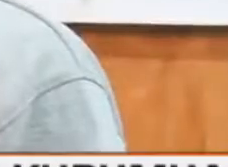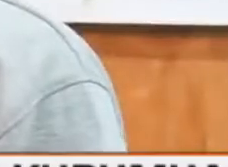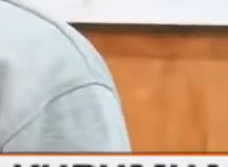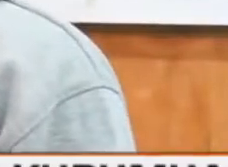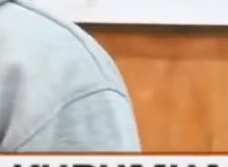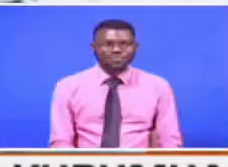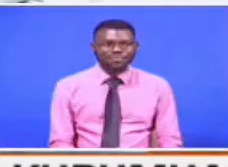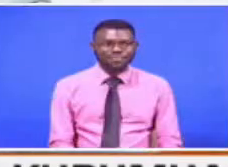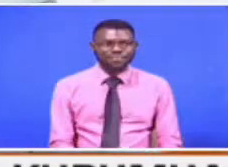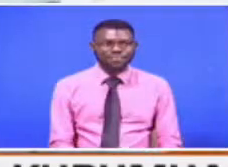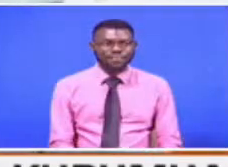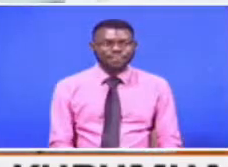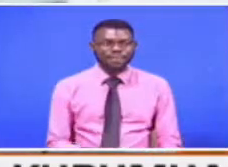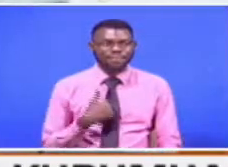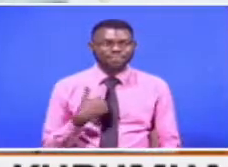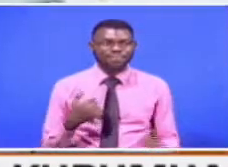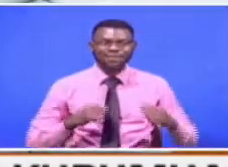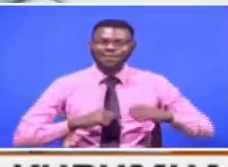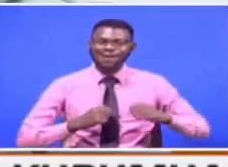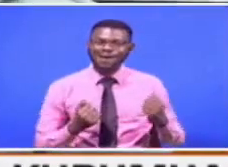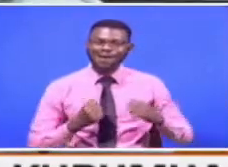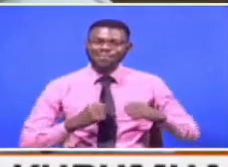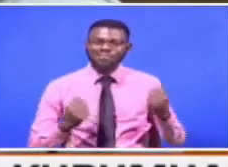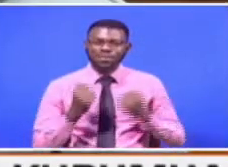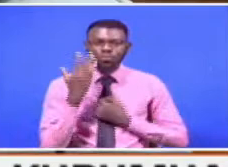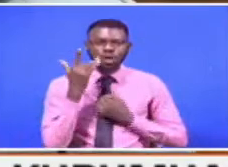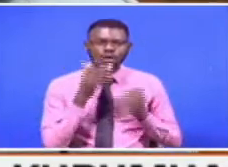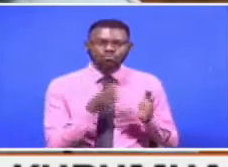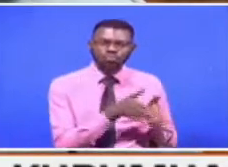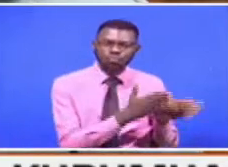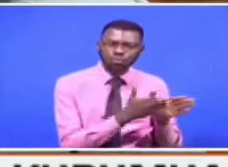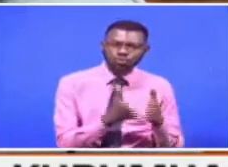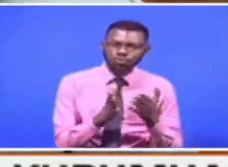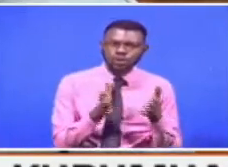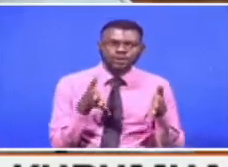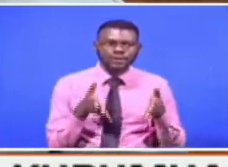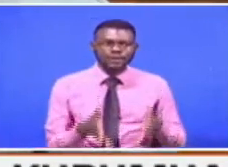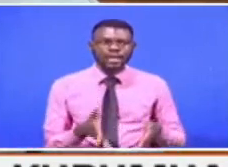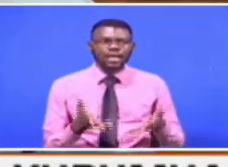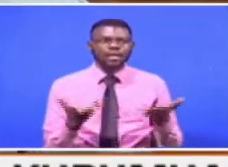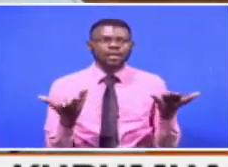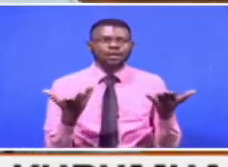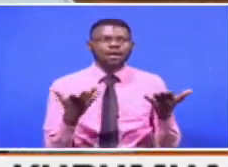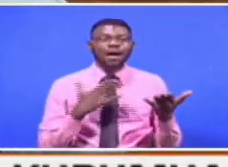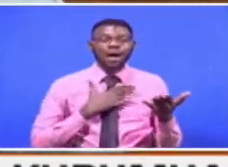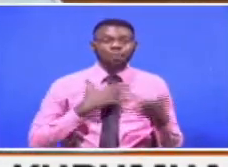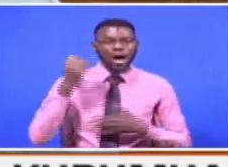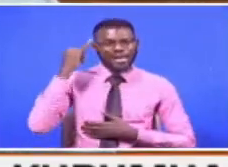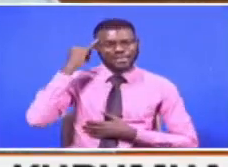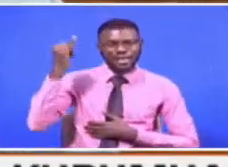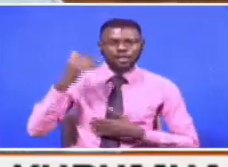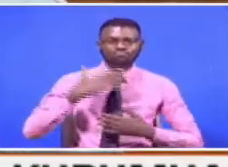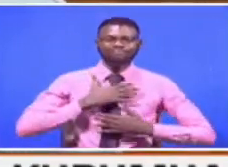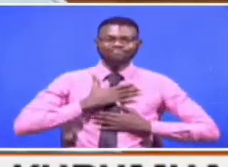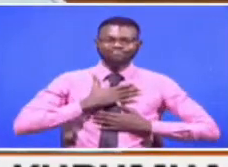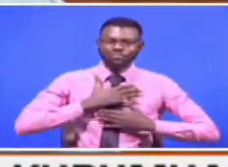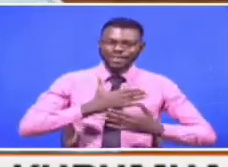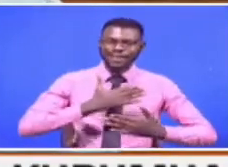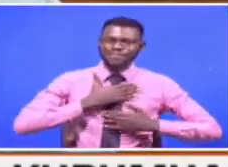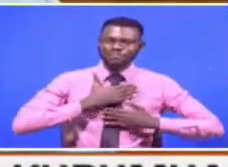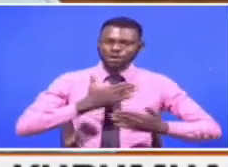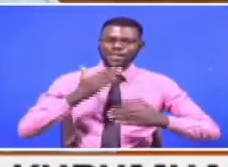I'm just so happy that we have an opportunity to bring conscious breathing into the heart of Africa and into